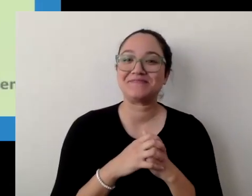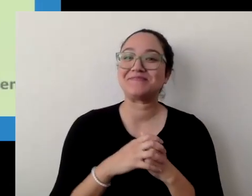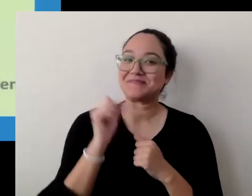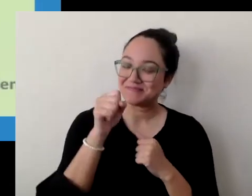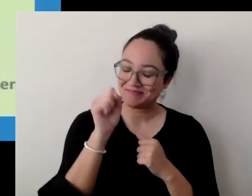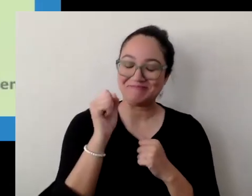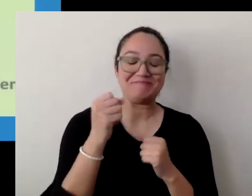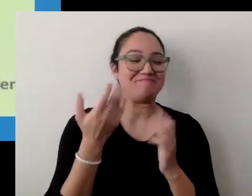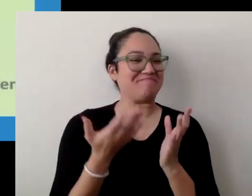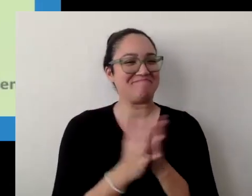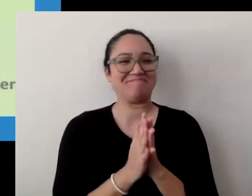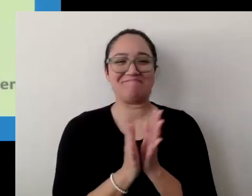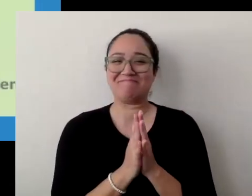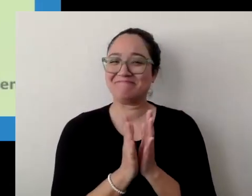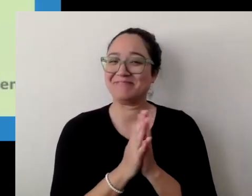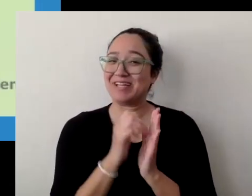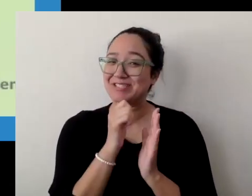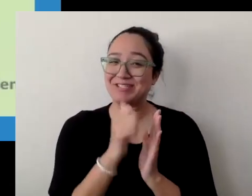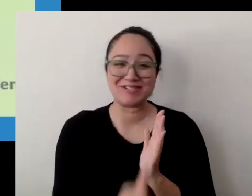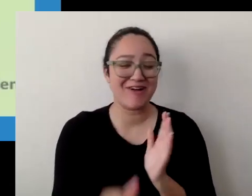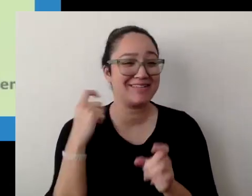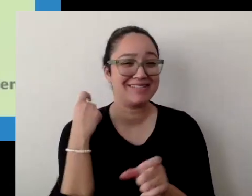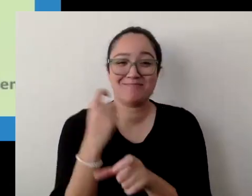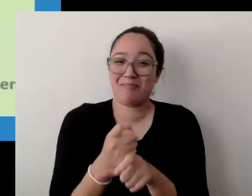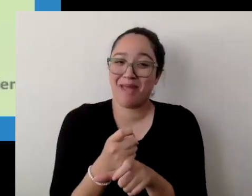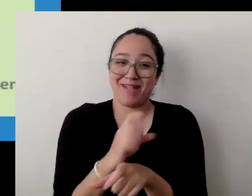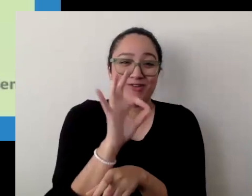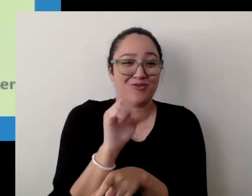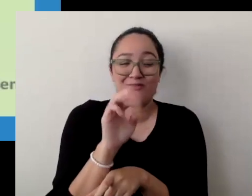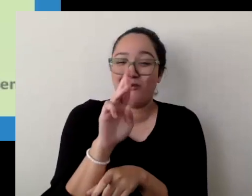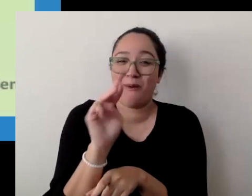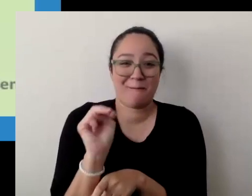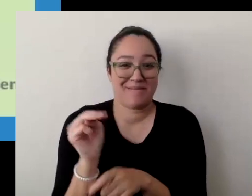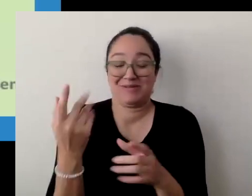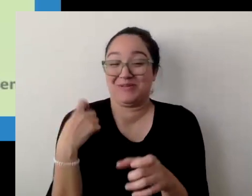Yeah, it's not a Spanish form. So in Spanish,